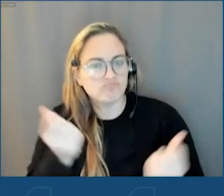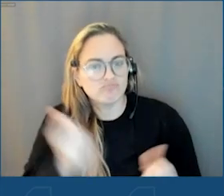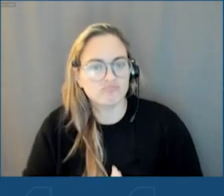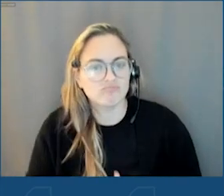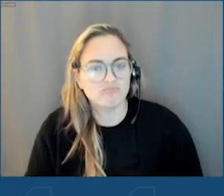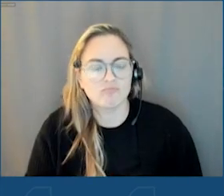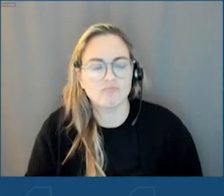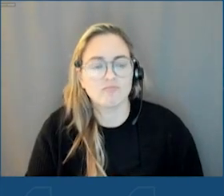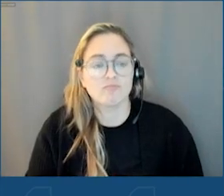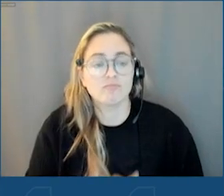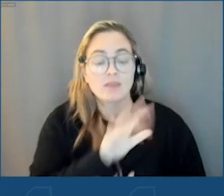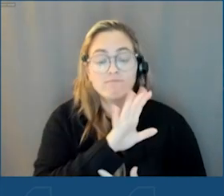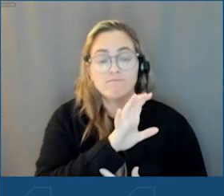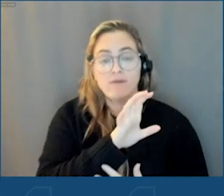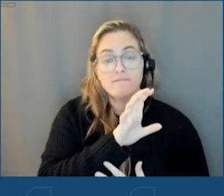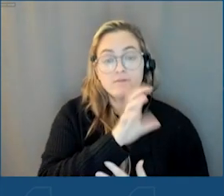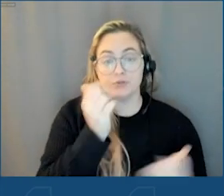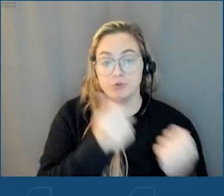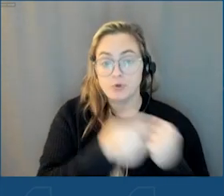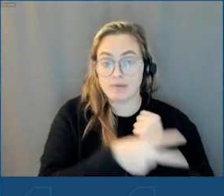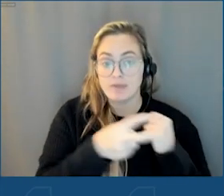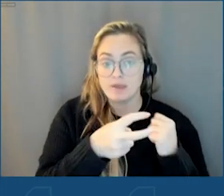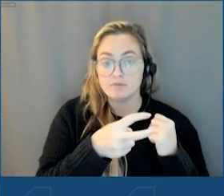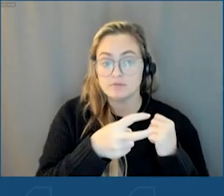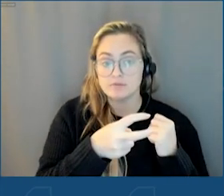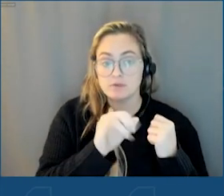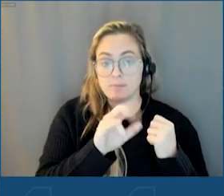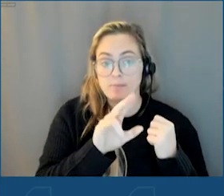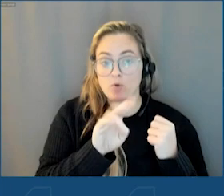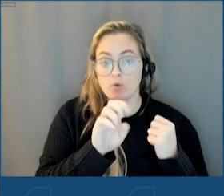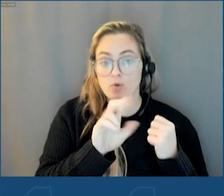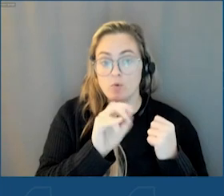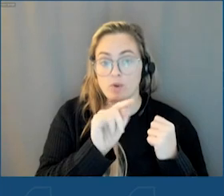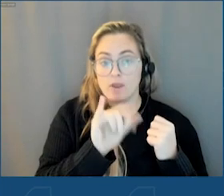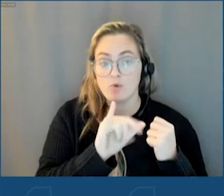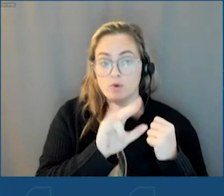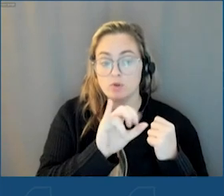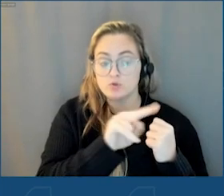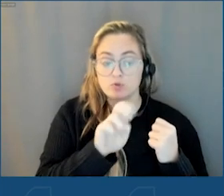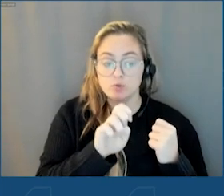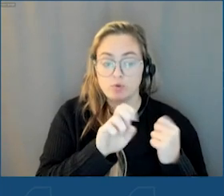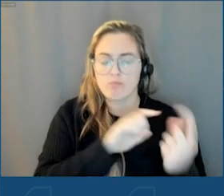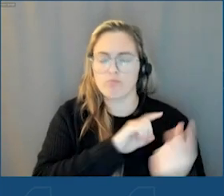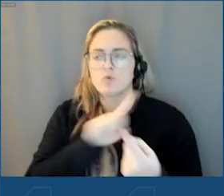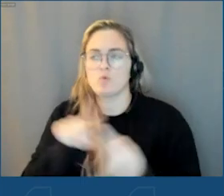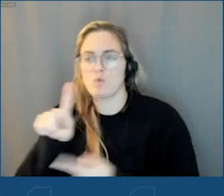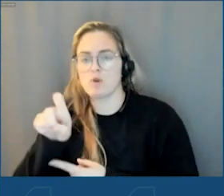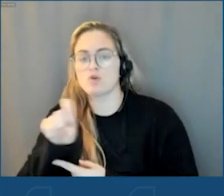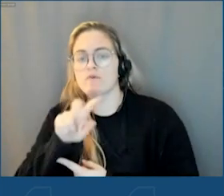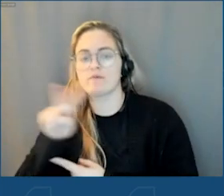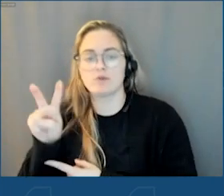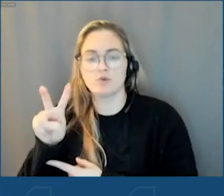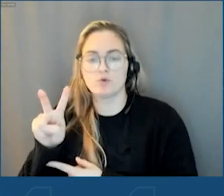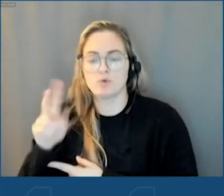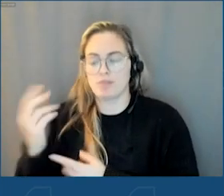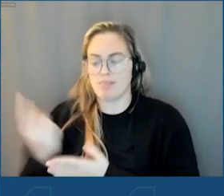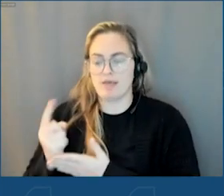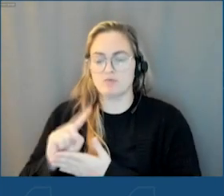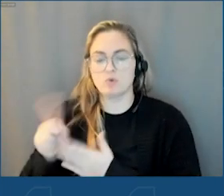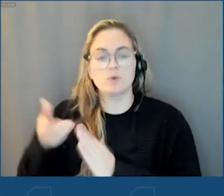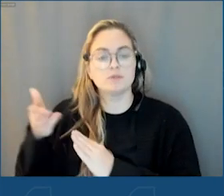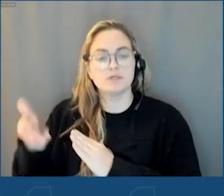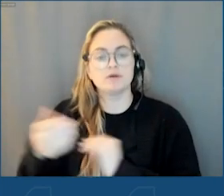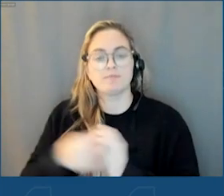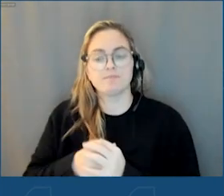from 500 car thefts in Monroe County in June to 152 last week when I was there,